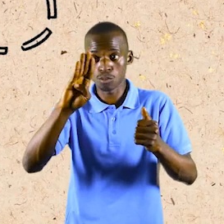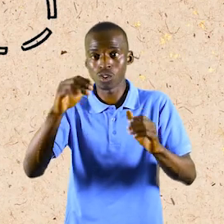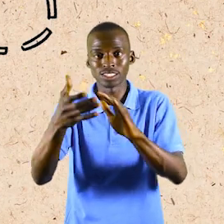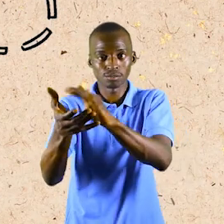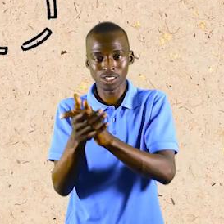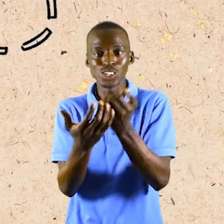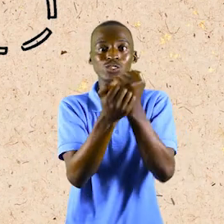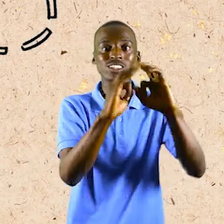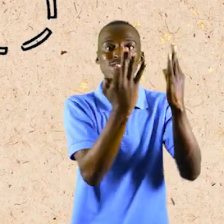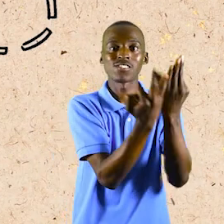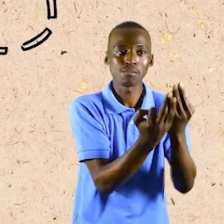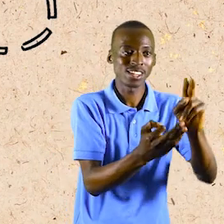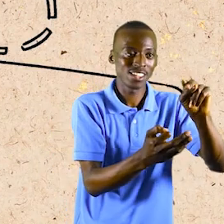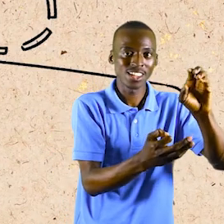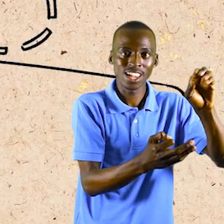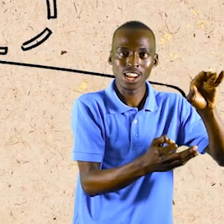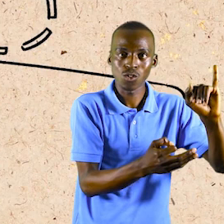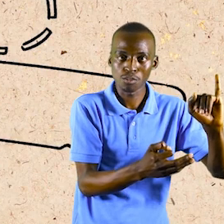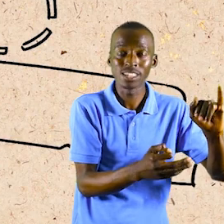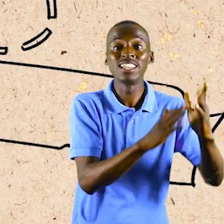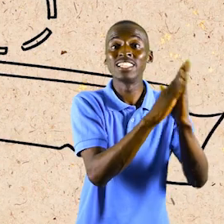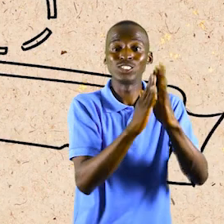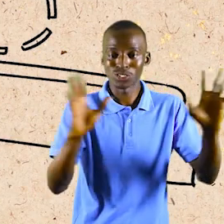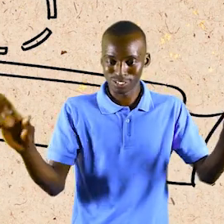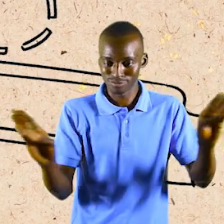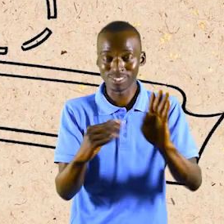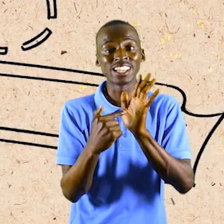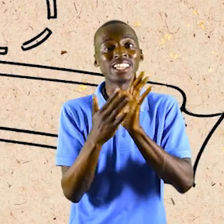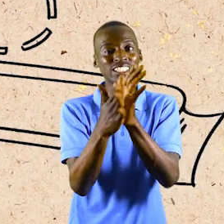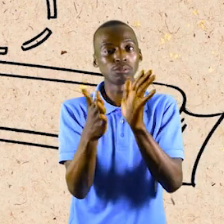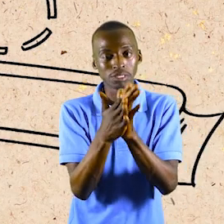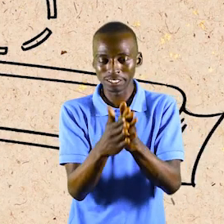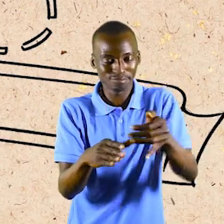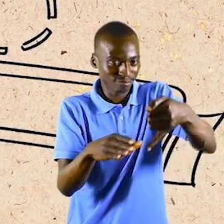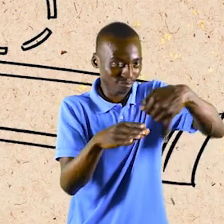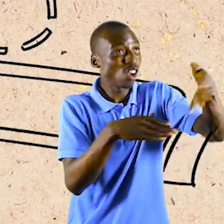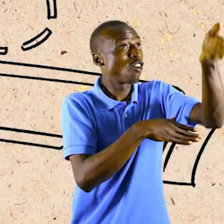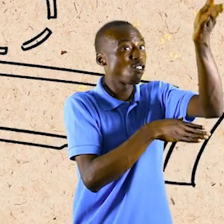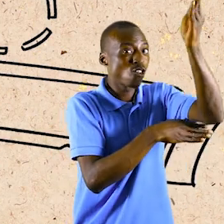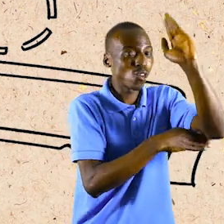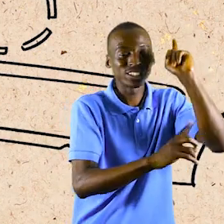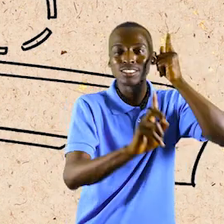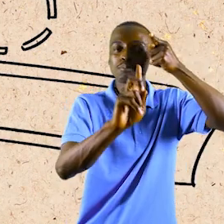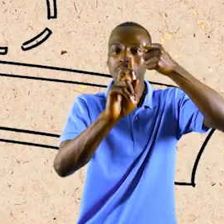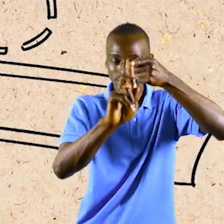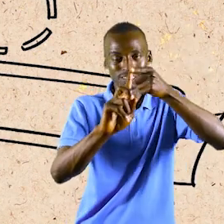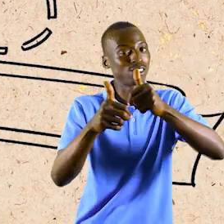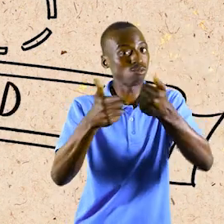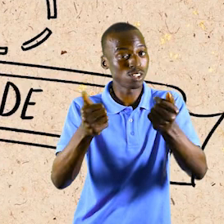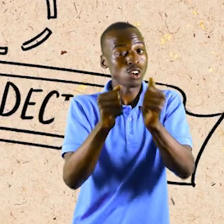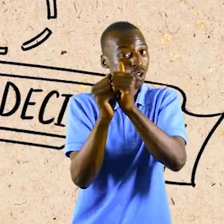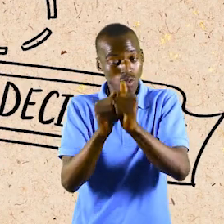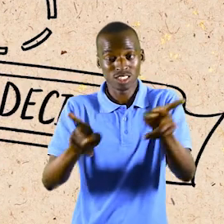save Naomi and her family. And so this story brilliantly explores the interplay of God's purposes and will